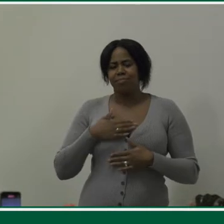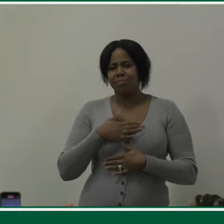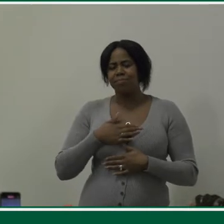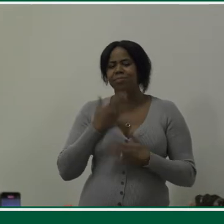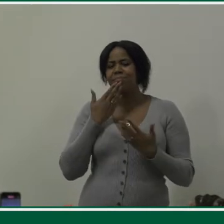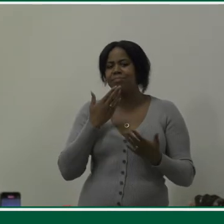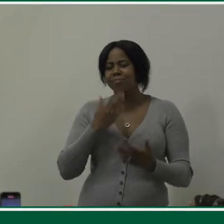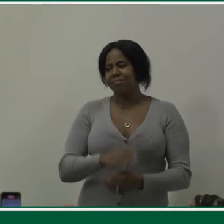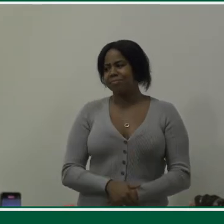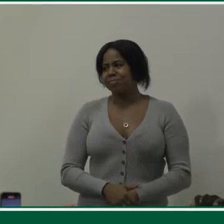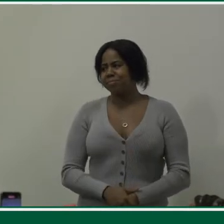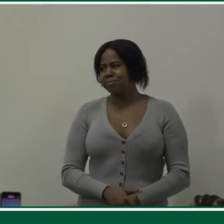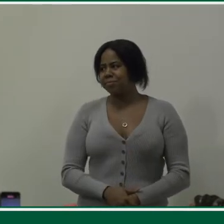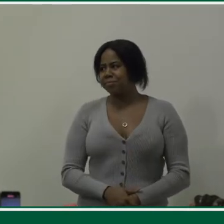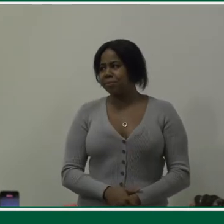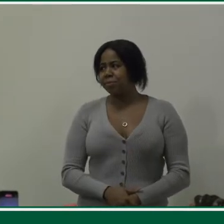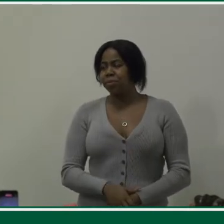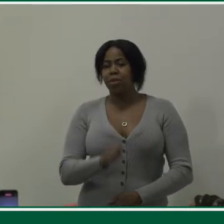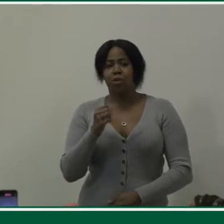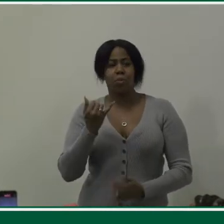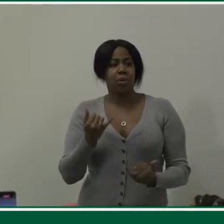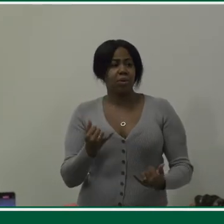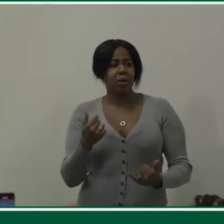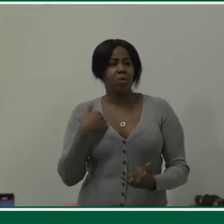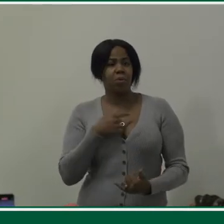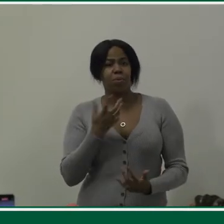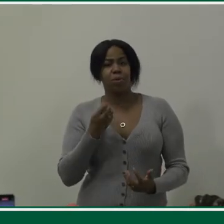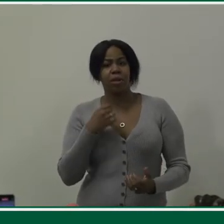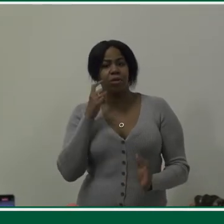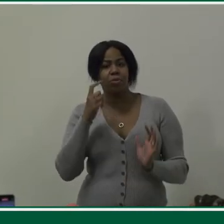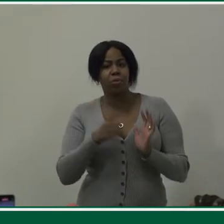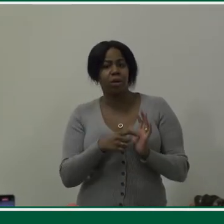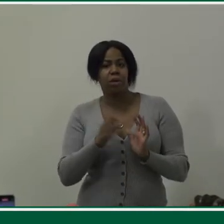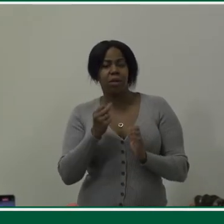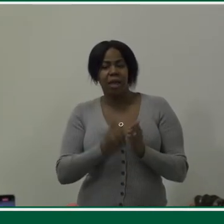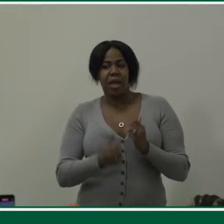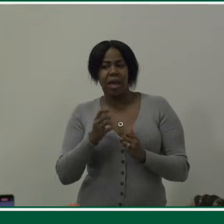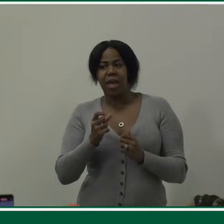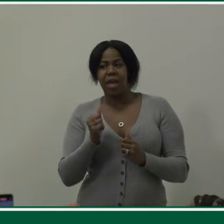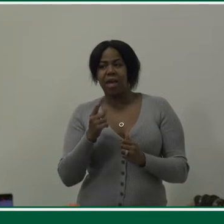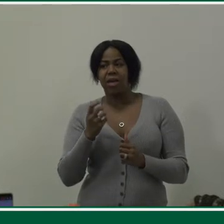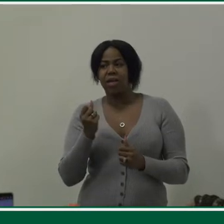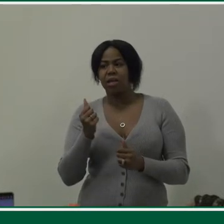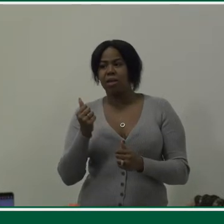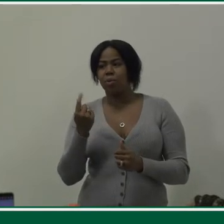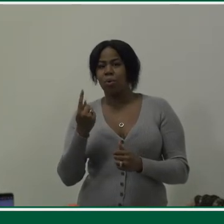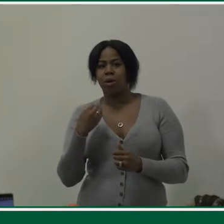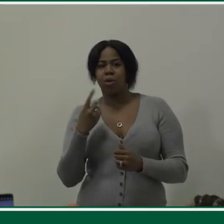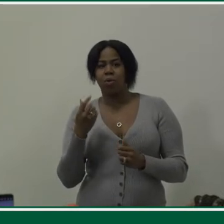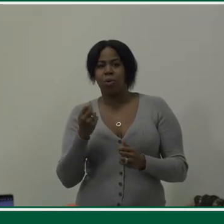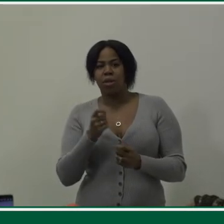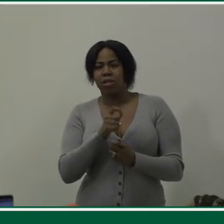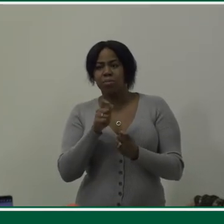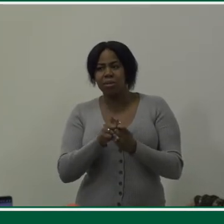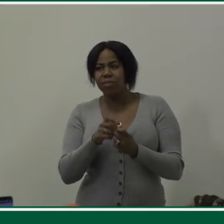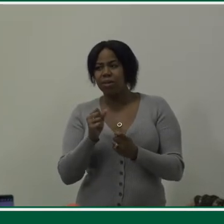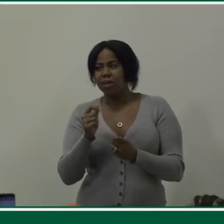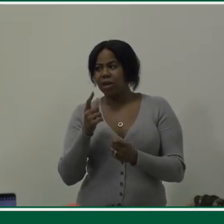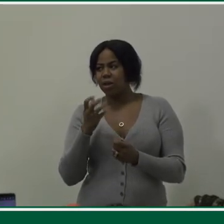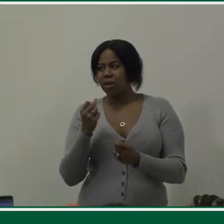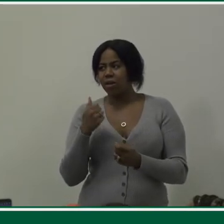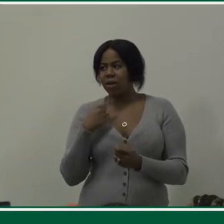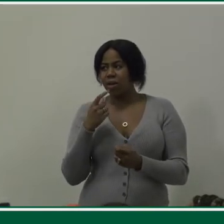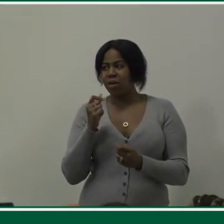we thank you. At this time, I would like to recognize any esteemed dignitaries who were able to join us this evening. If we have